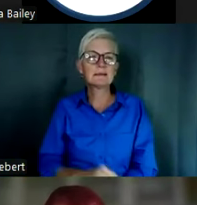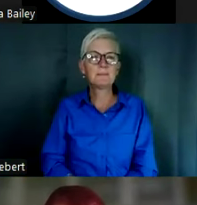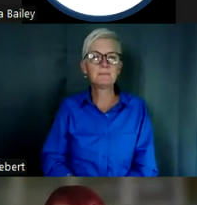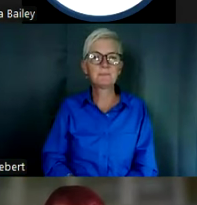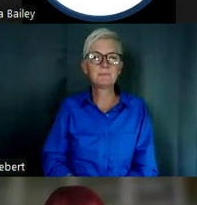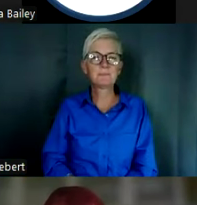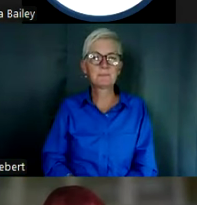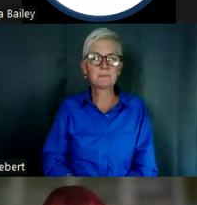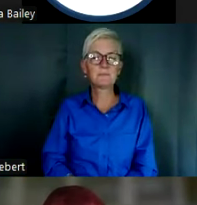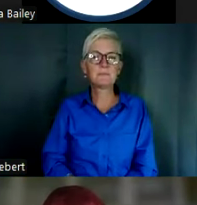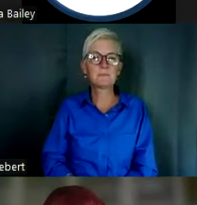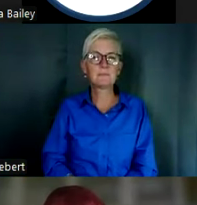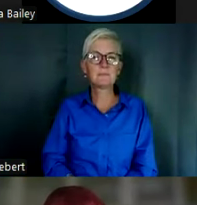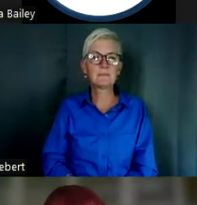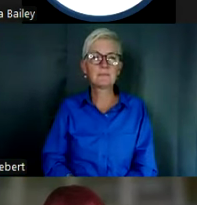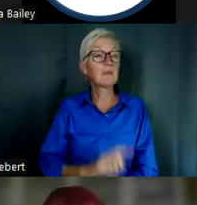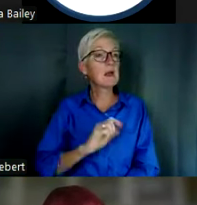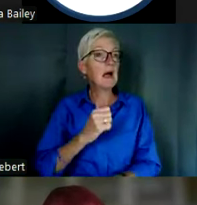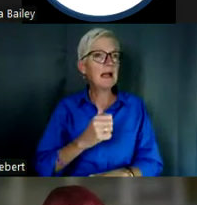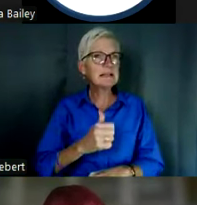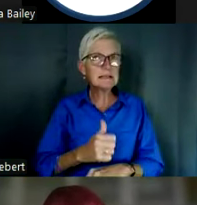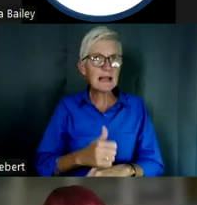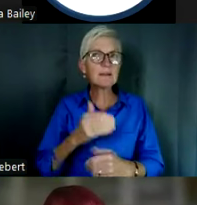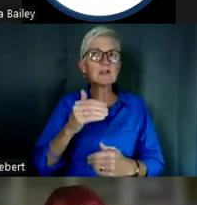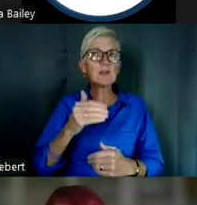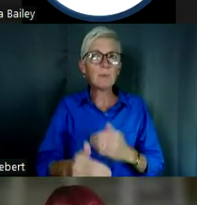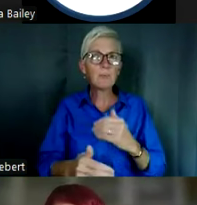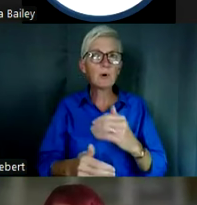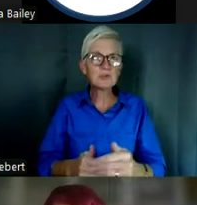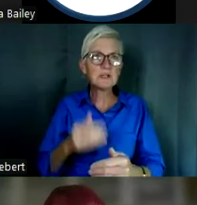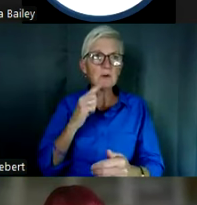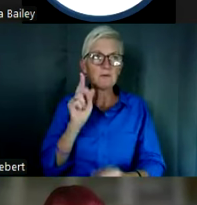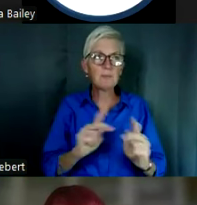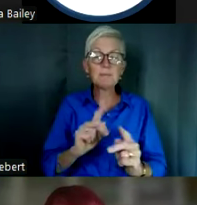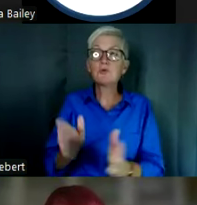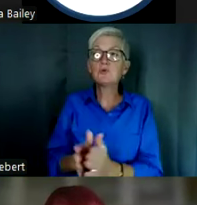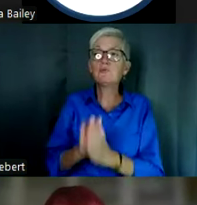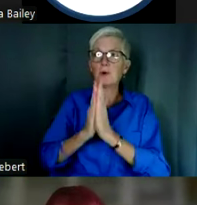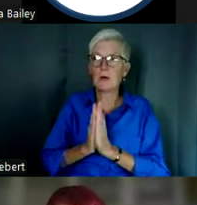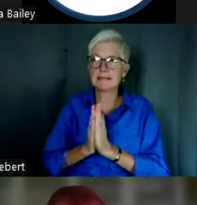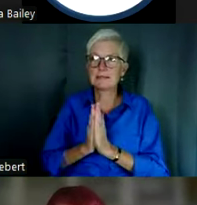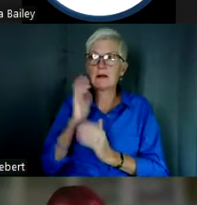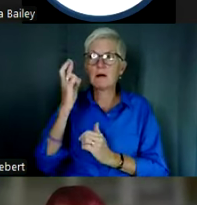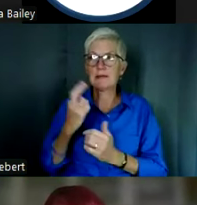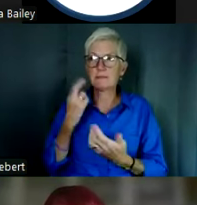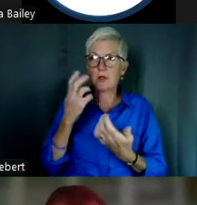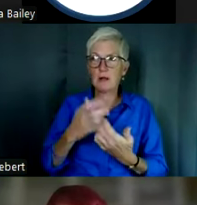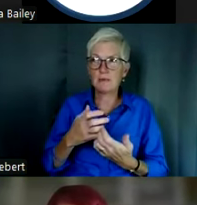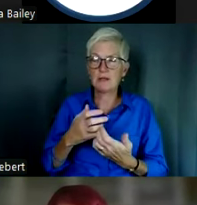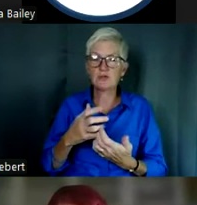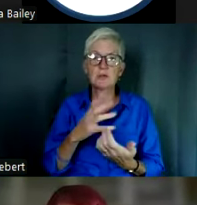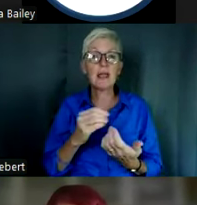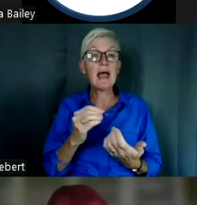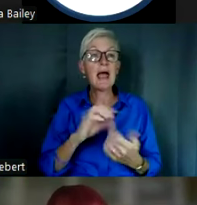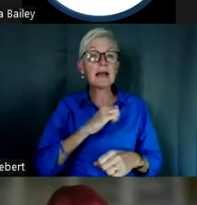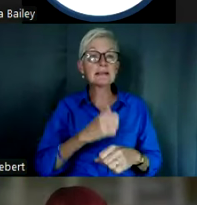Establish procedures for requesting accommodations. Make sure you have a process in place, who, what, and where. And establish a timely process